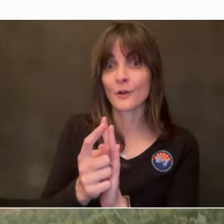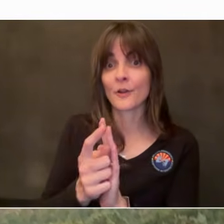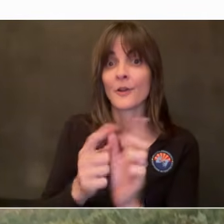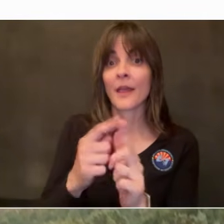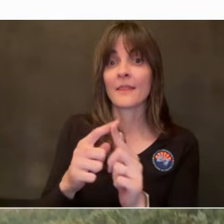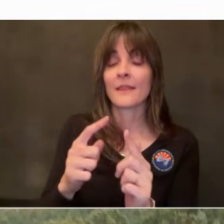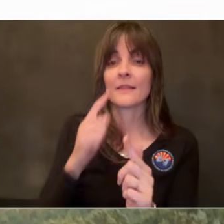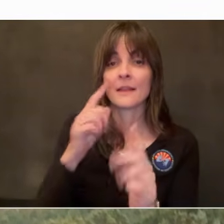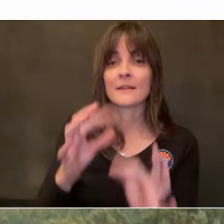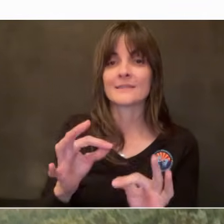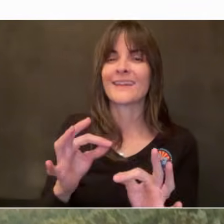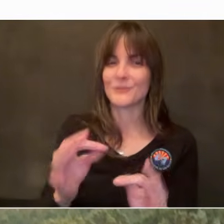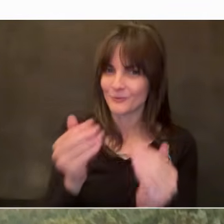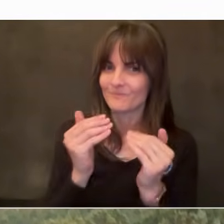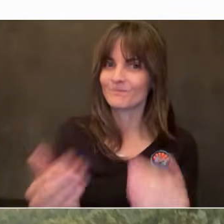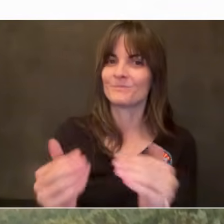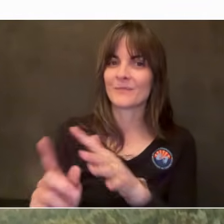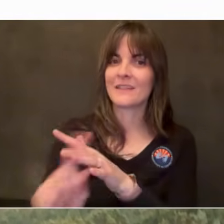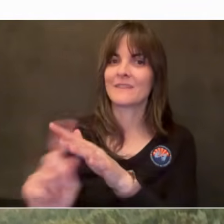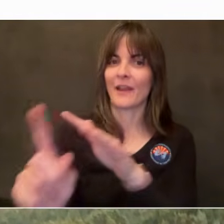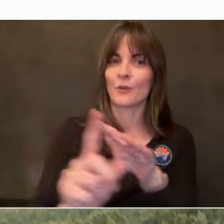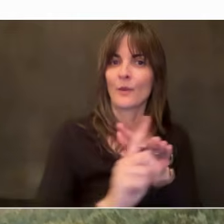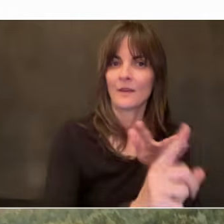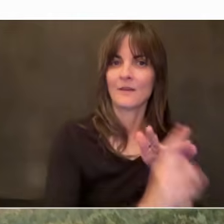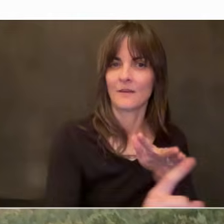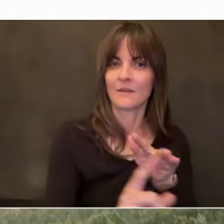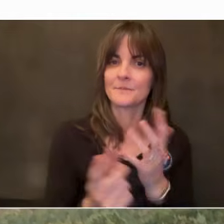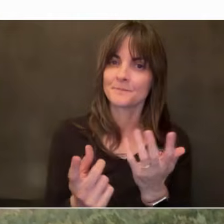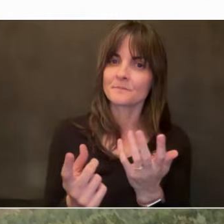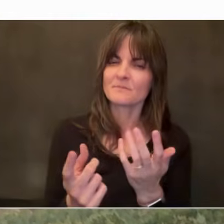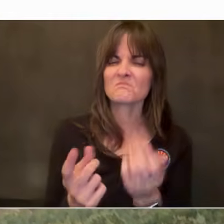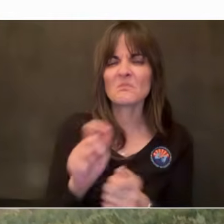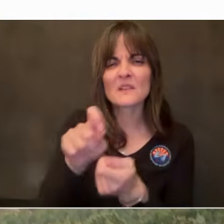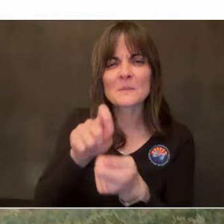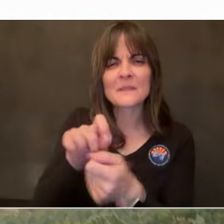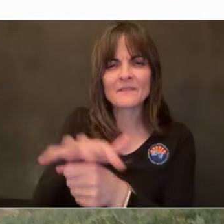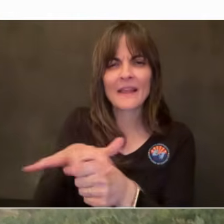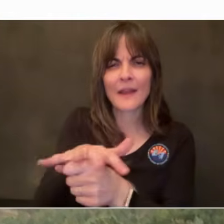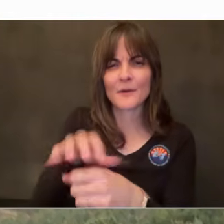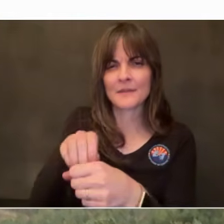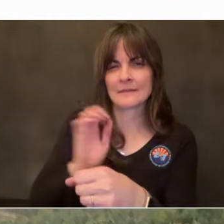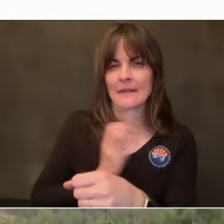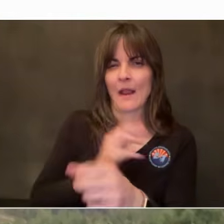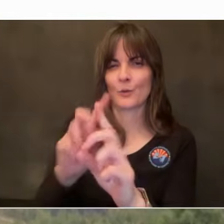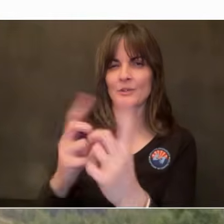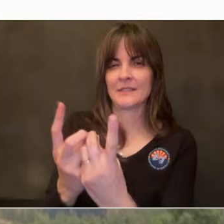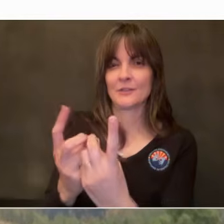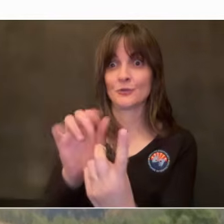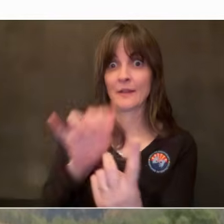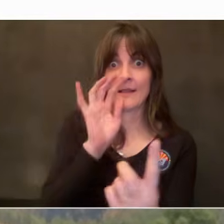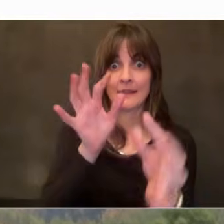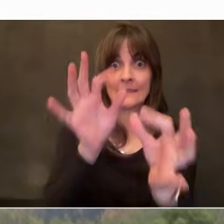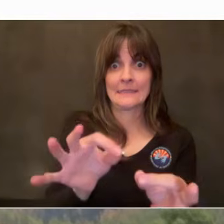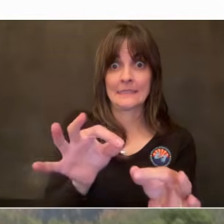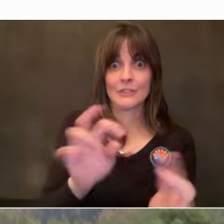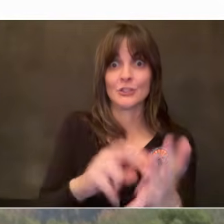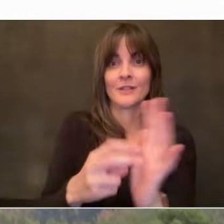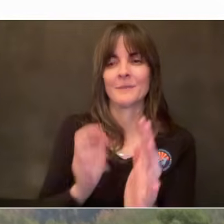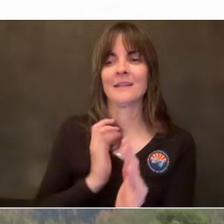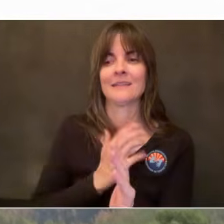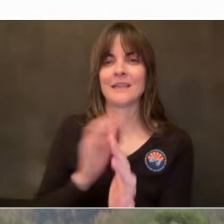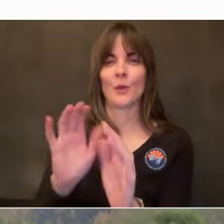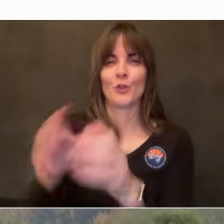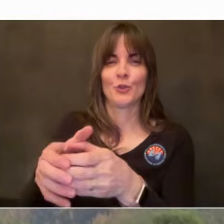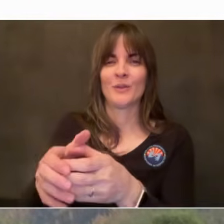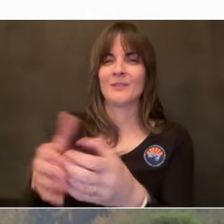hour before they decided to pull the trigger on evacuating parts of our district. And at that time, we decided to pull our units back down into the